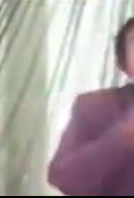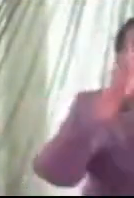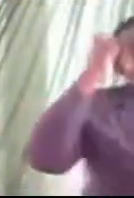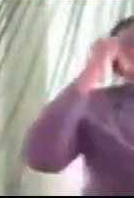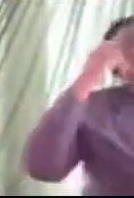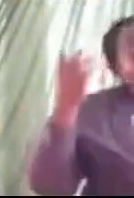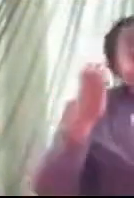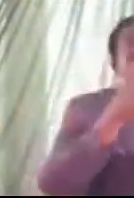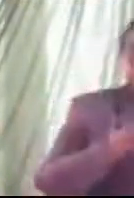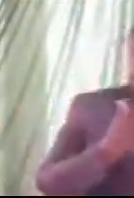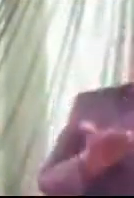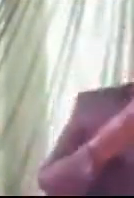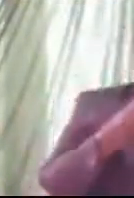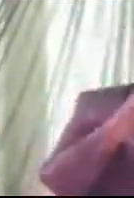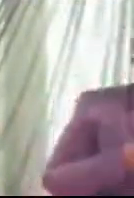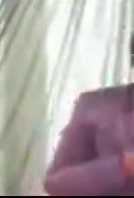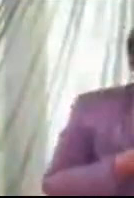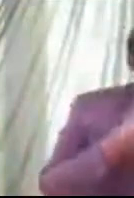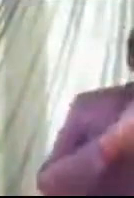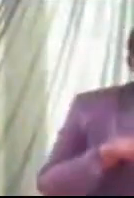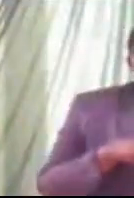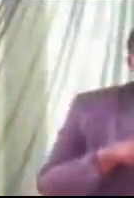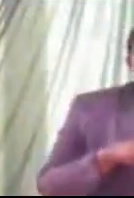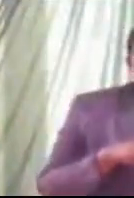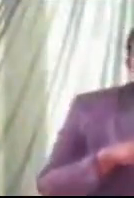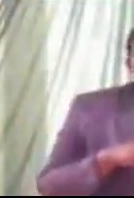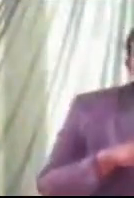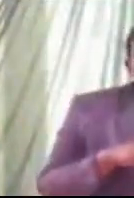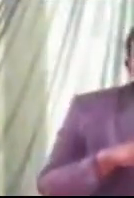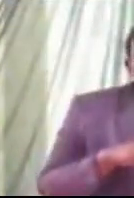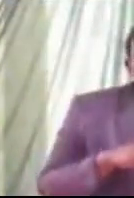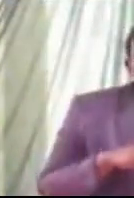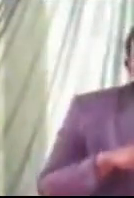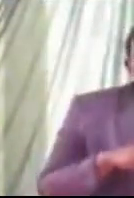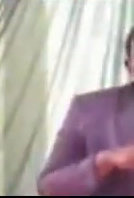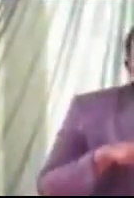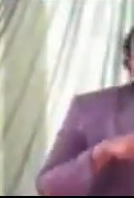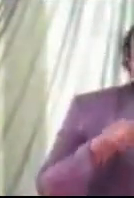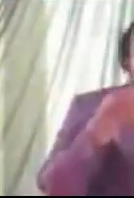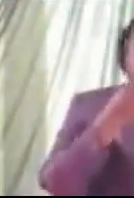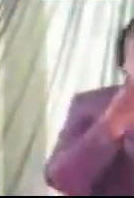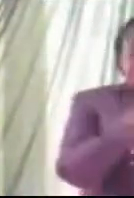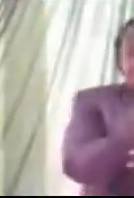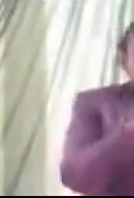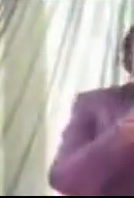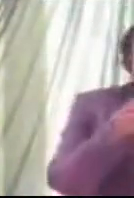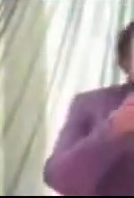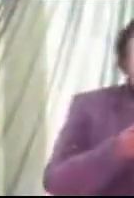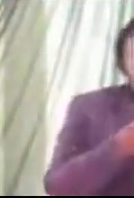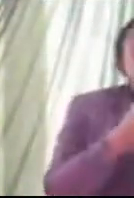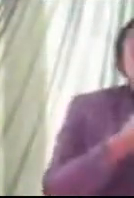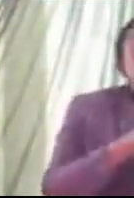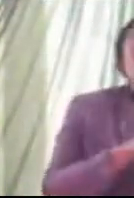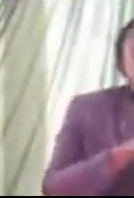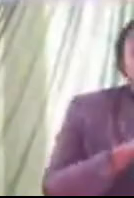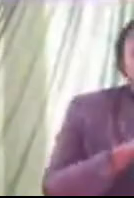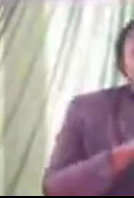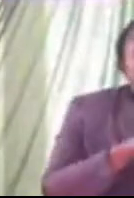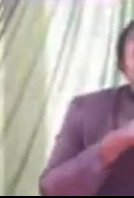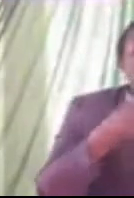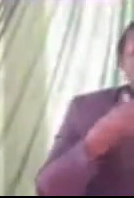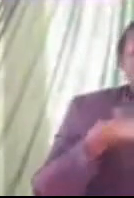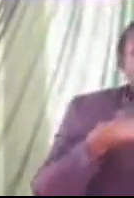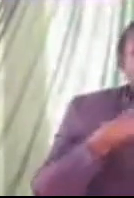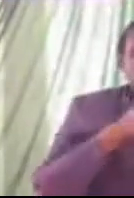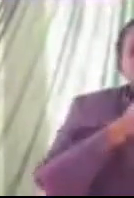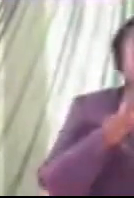true. But I prefer you get to. No. So if they are not true, you tell me they are not true, because I wasn't there. Okay, I was. We were not. It wasn't rioting.